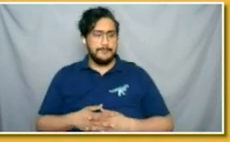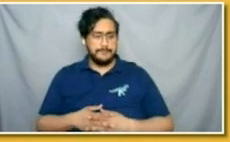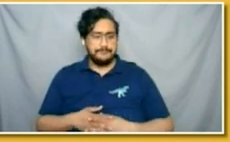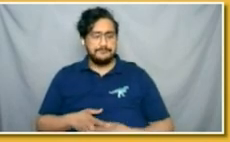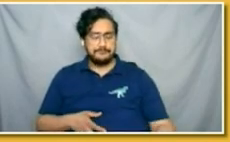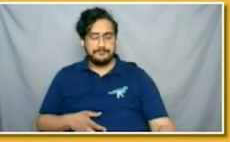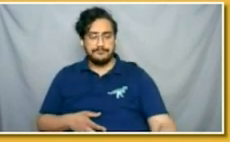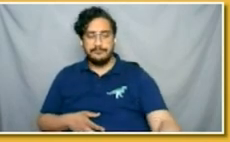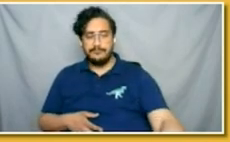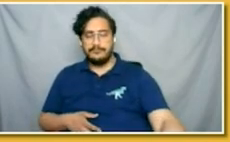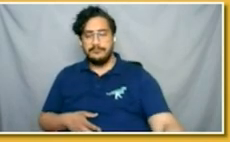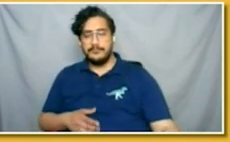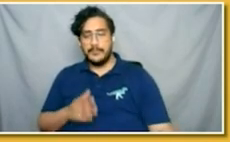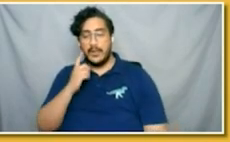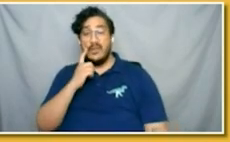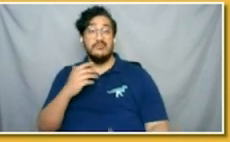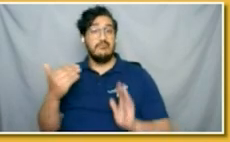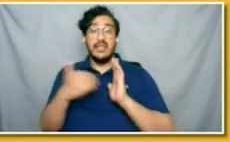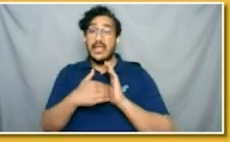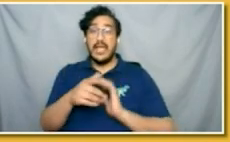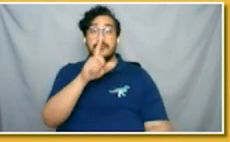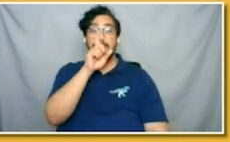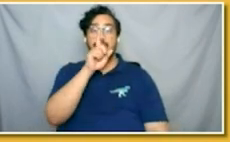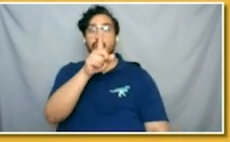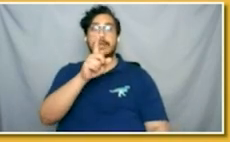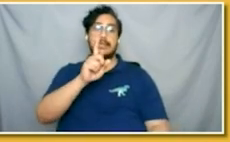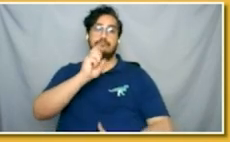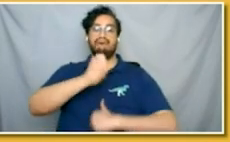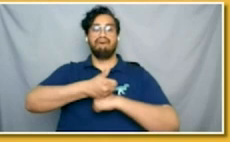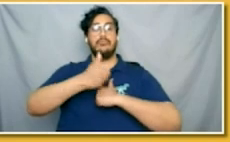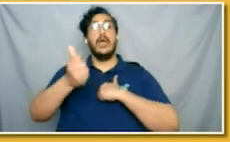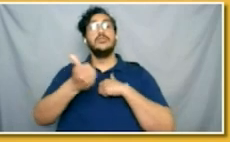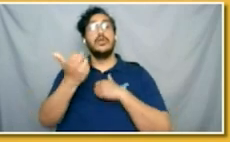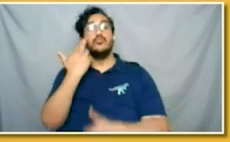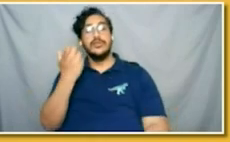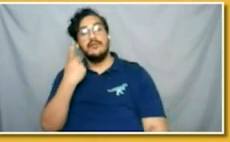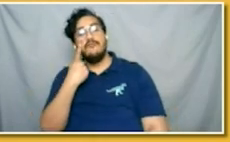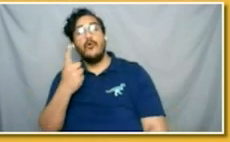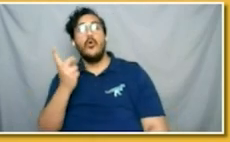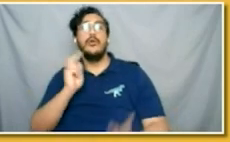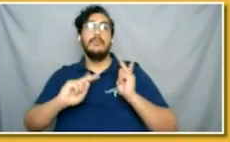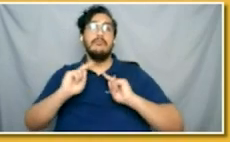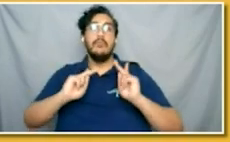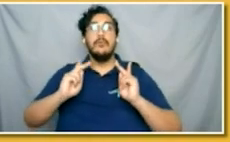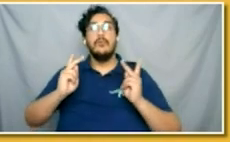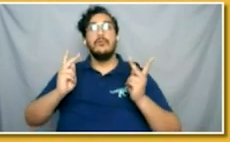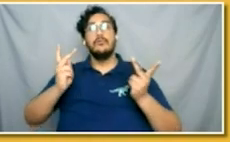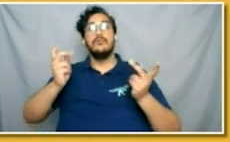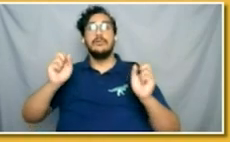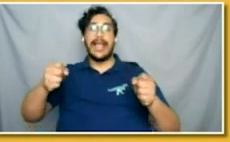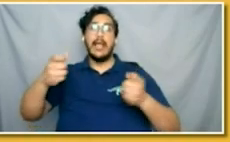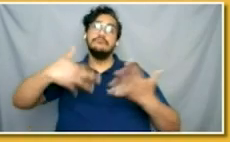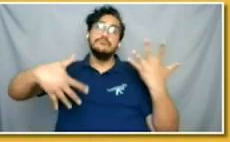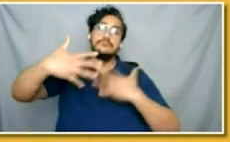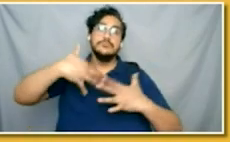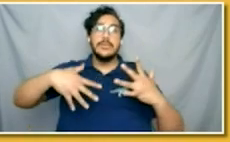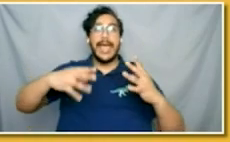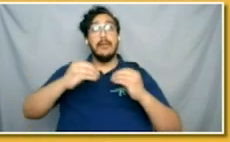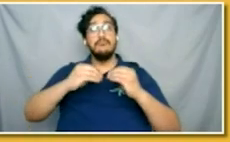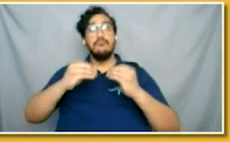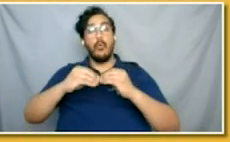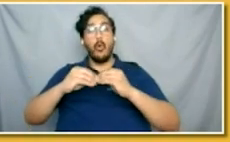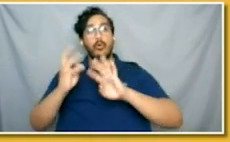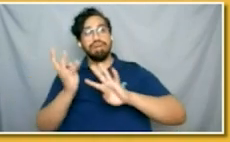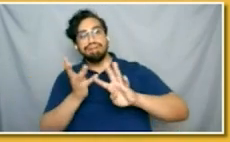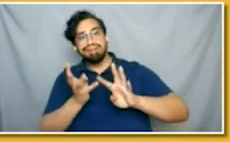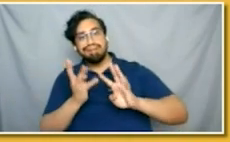You know, again, it just creates another reason for people to interact with and more traffic for the Postal Service. So yeah, it's very viable.